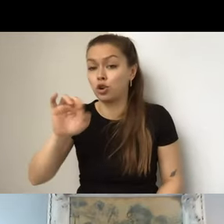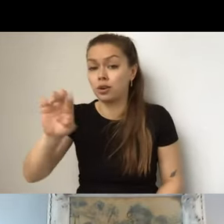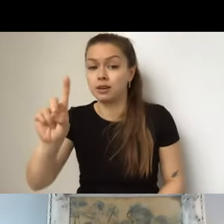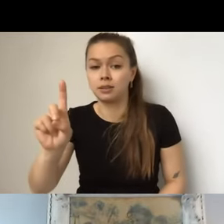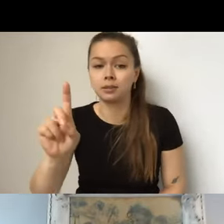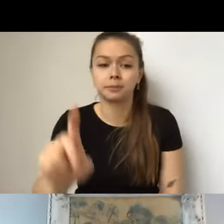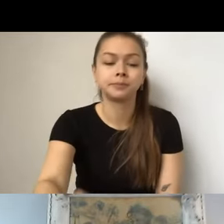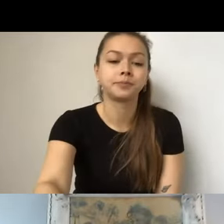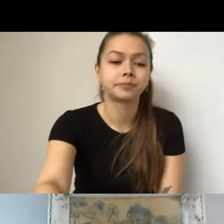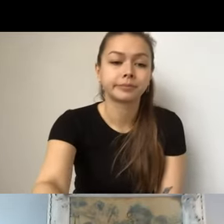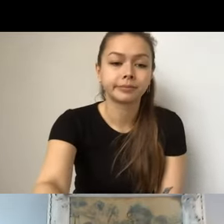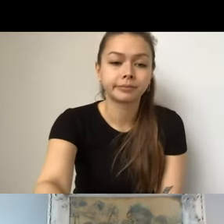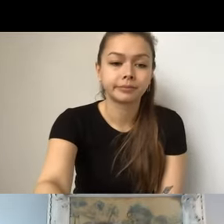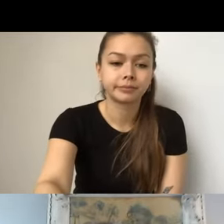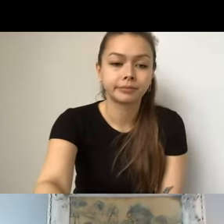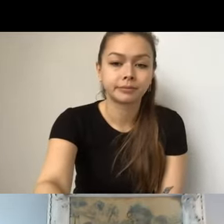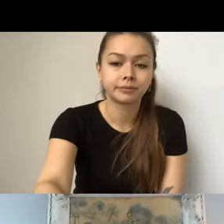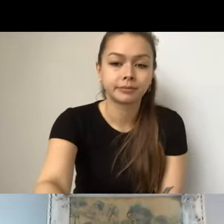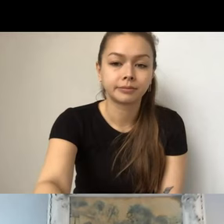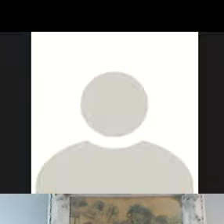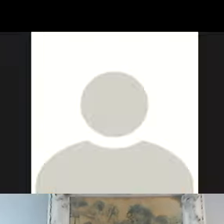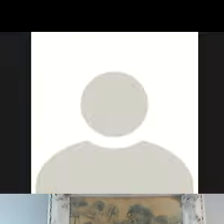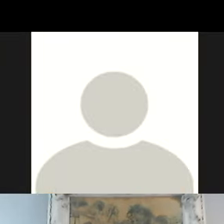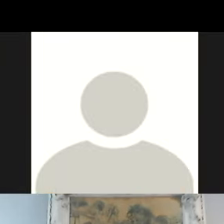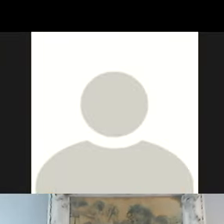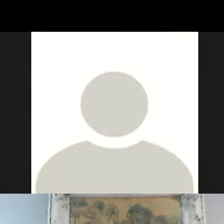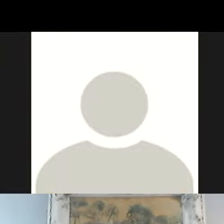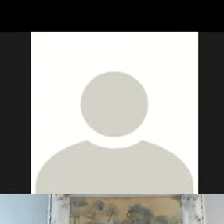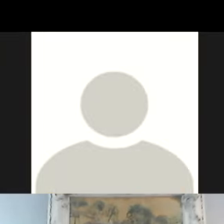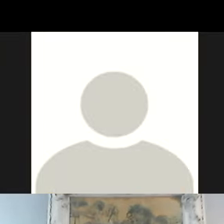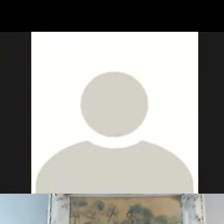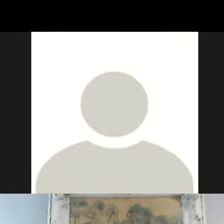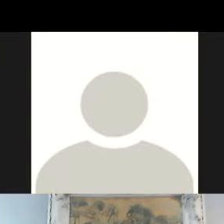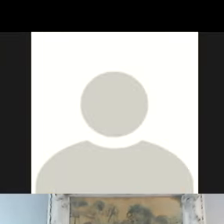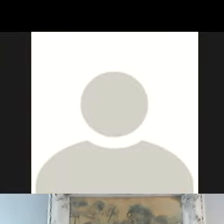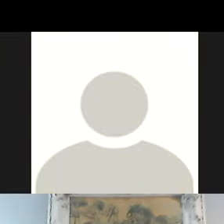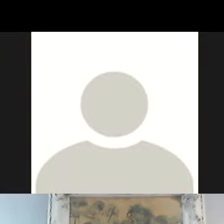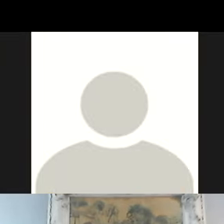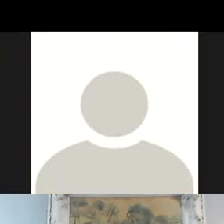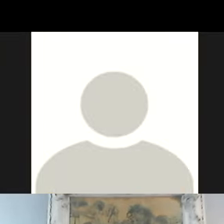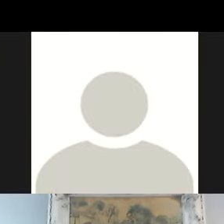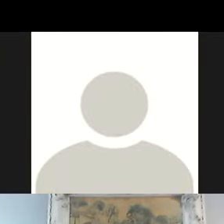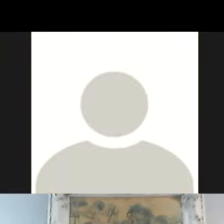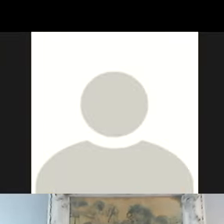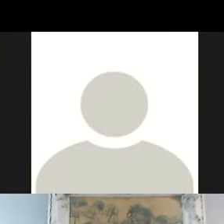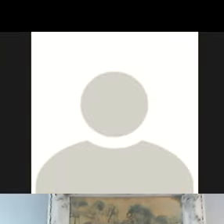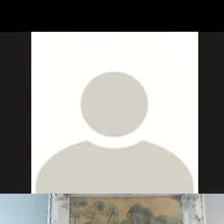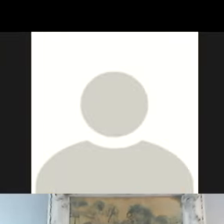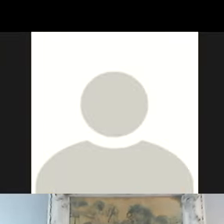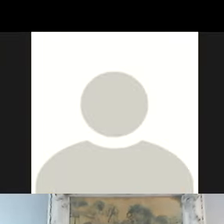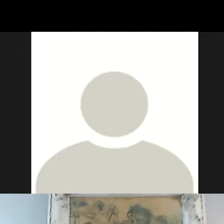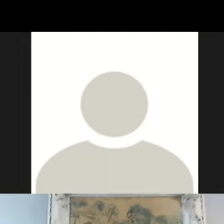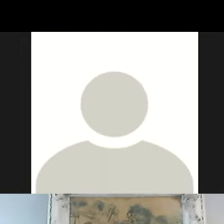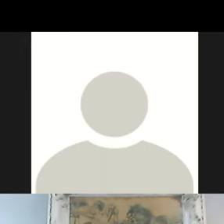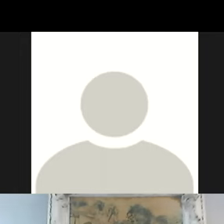Hi, my name is Richard Latchman. I'm an associate professor in the RTA School of Media at Ryerson University, and I'm also the director of Zone Learning,